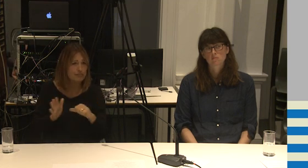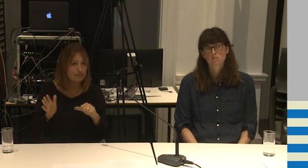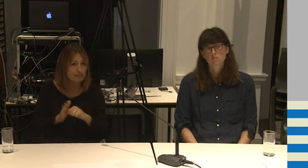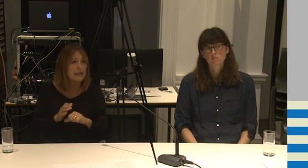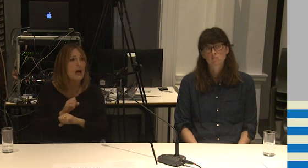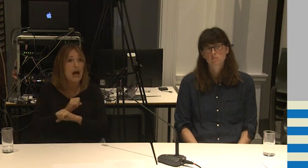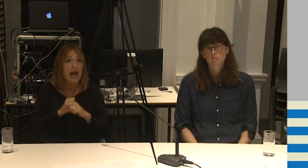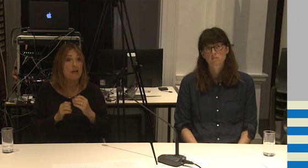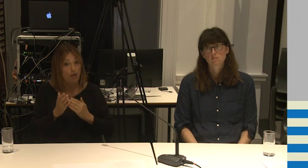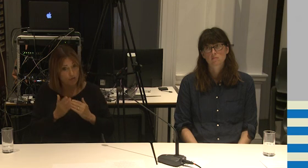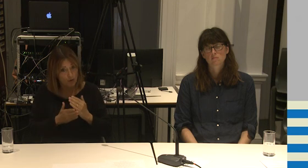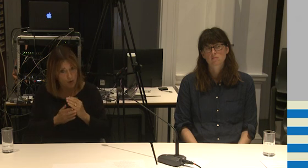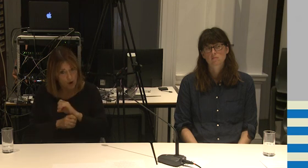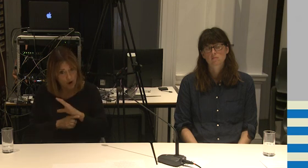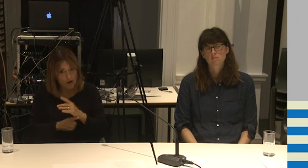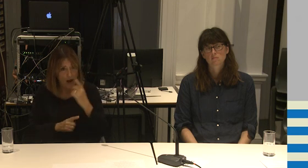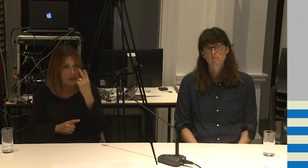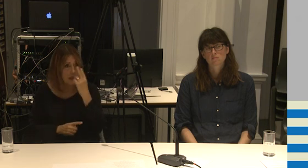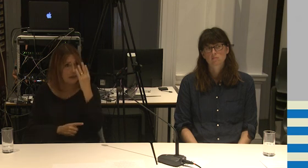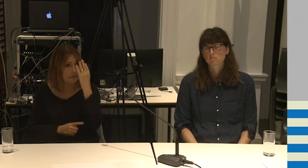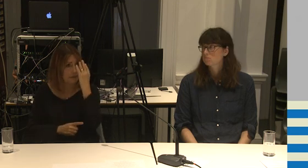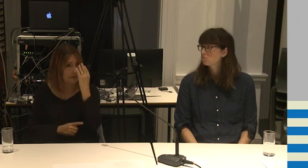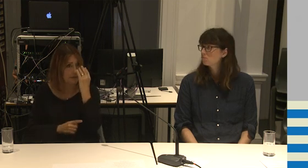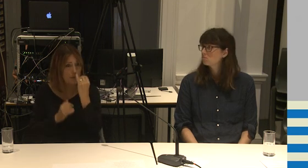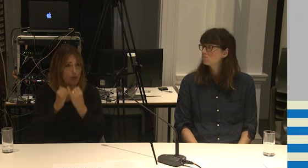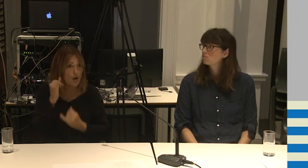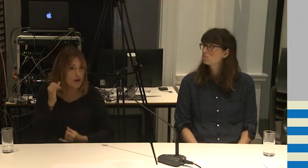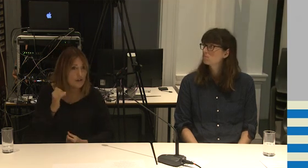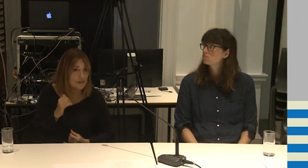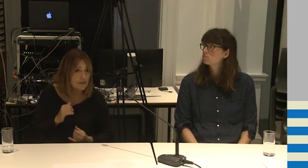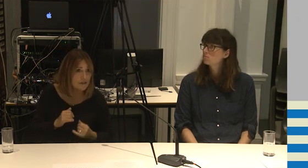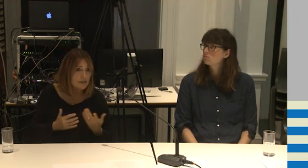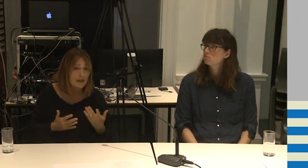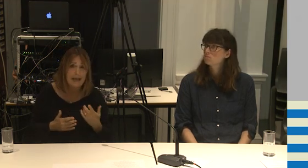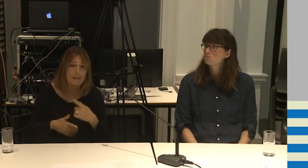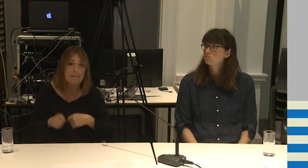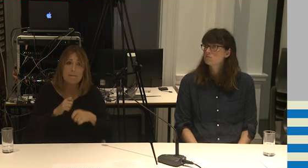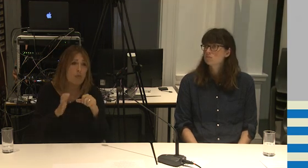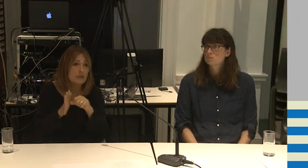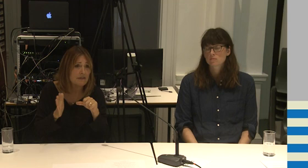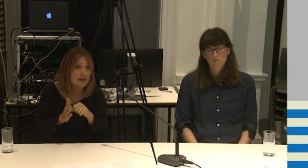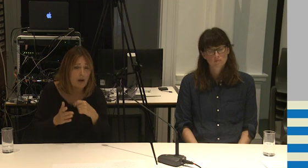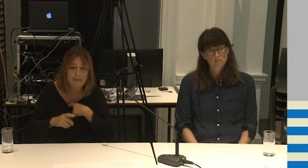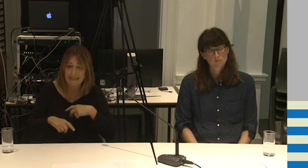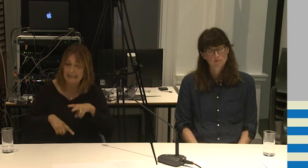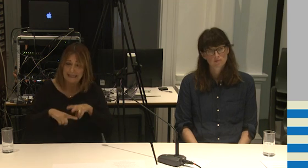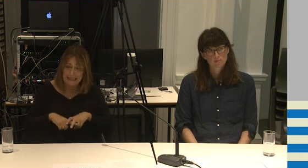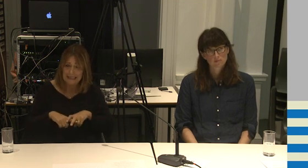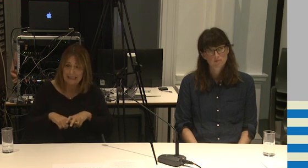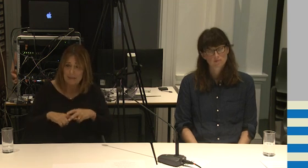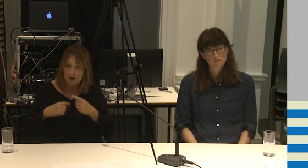lost quite a bit of my sight during the same time, which made it even more difficult because I was sat in my room trying to make work and just